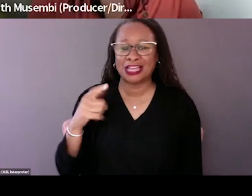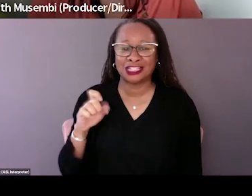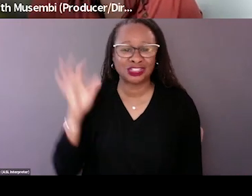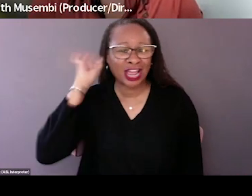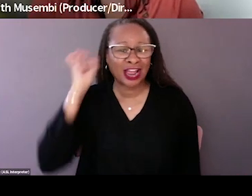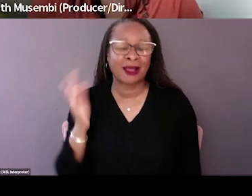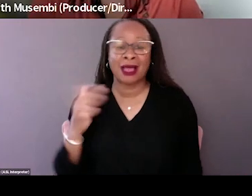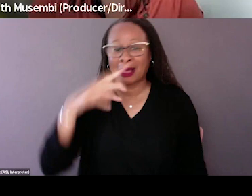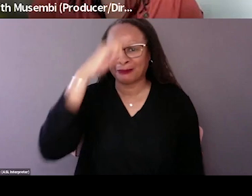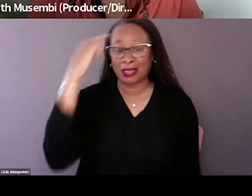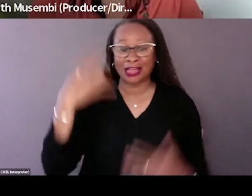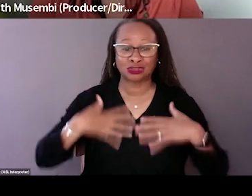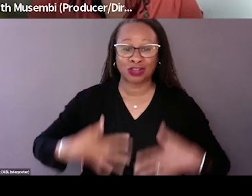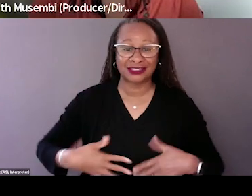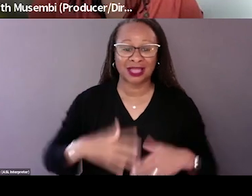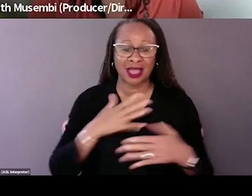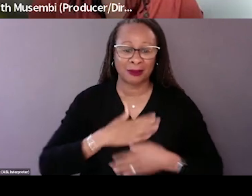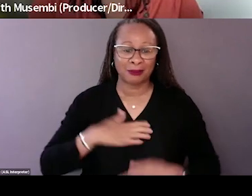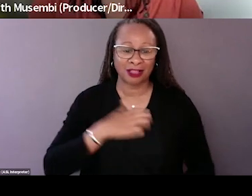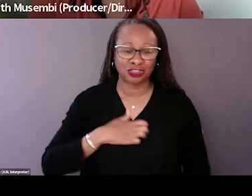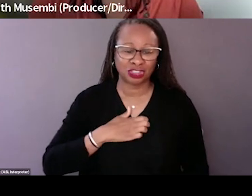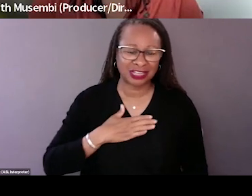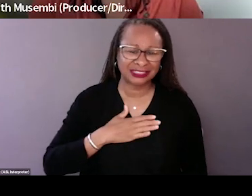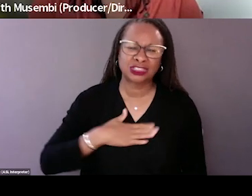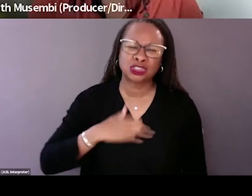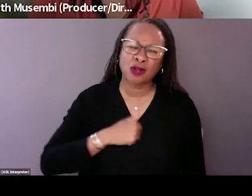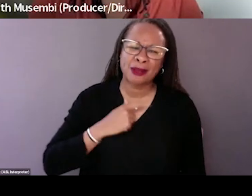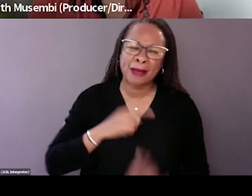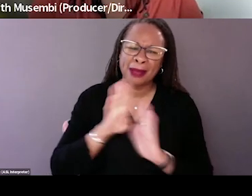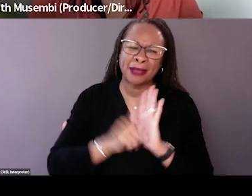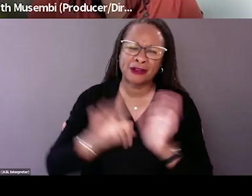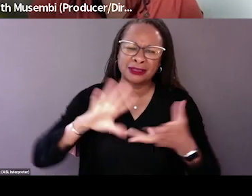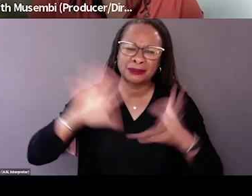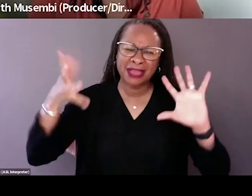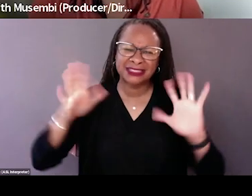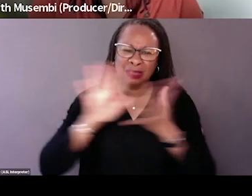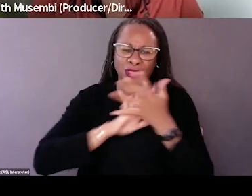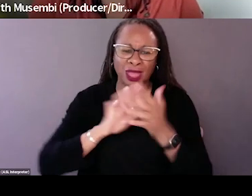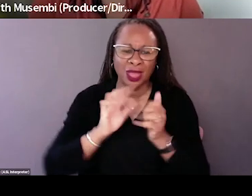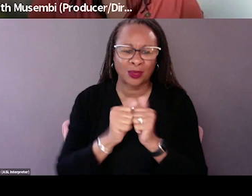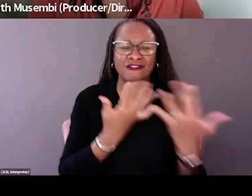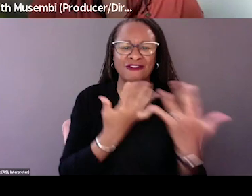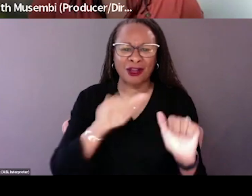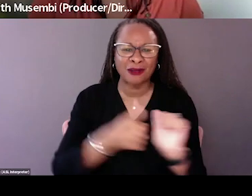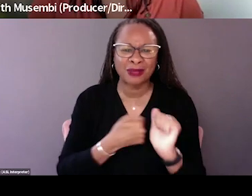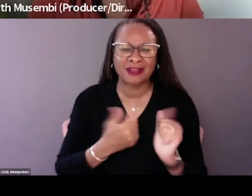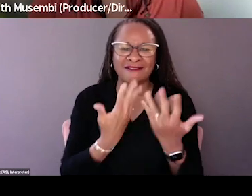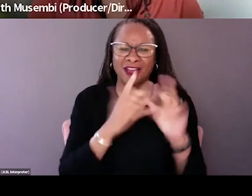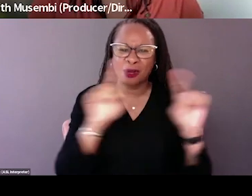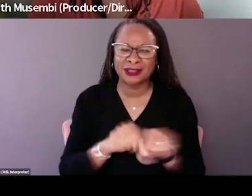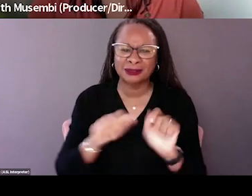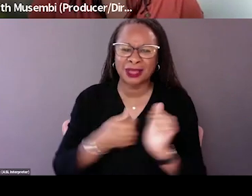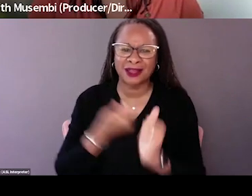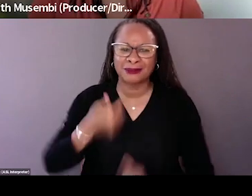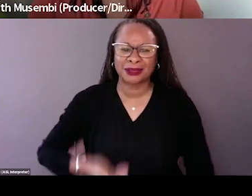I apologize, I've got quite a messy background with a fireplace behind me. And I'm going to